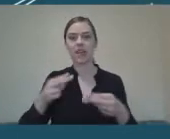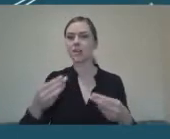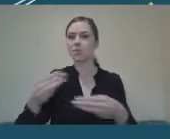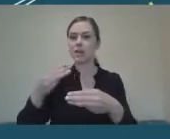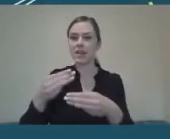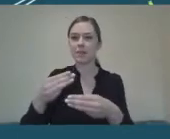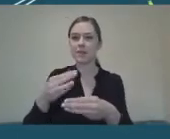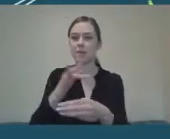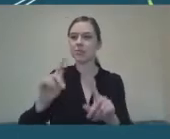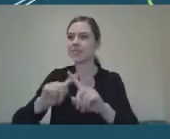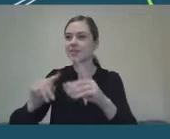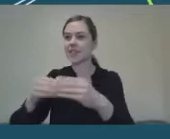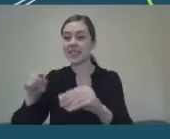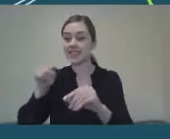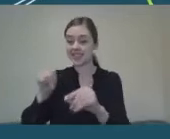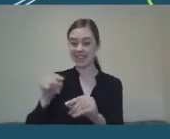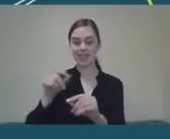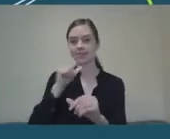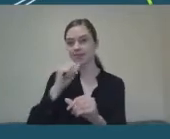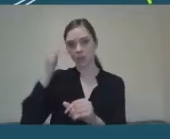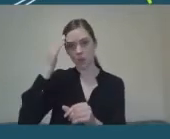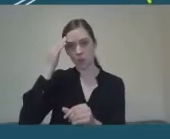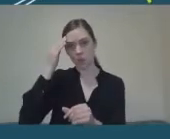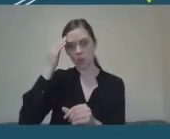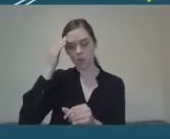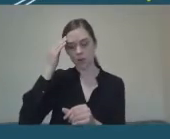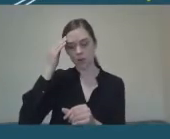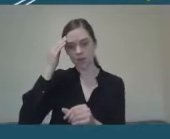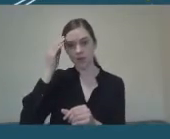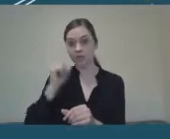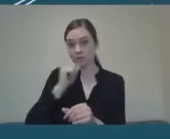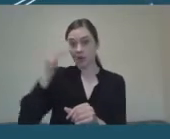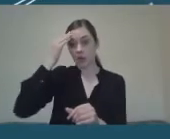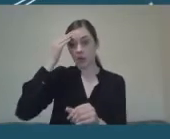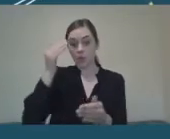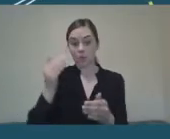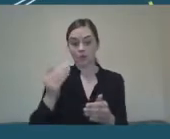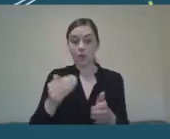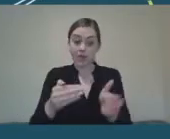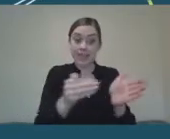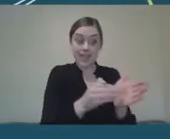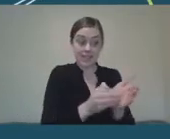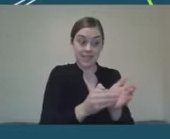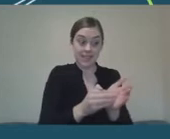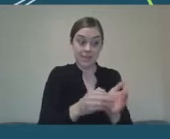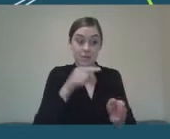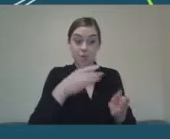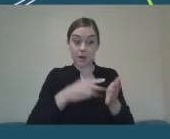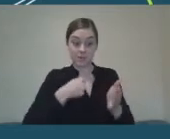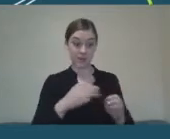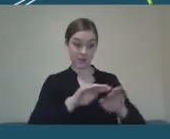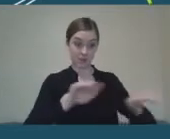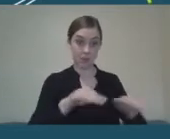know. And what they didn't know was that, yes, when I was swimming, I was the happiest person in the world.